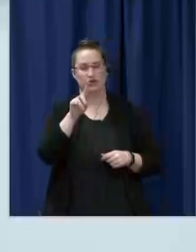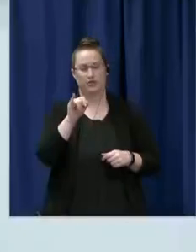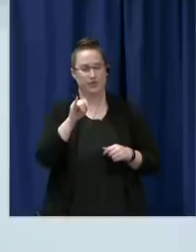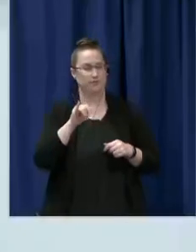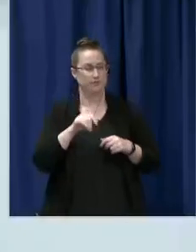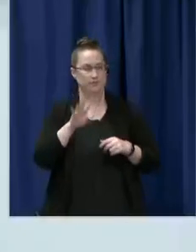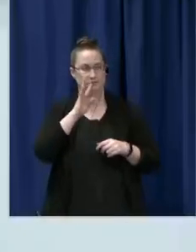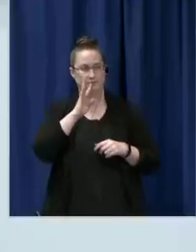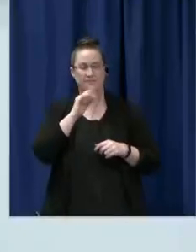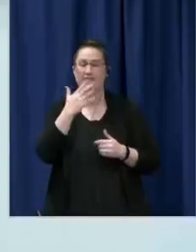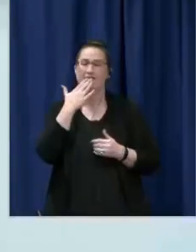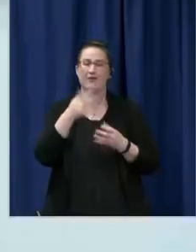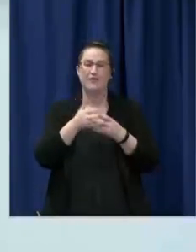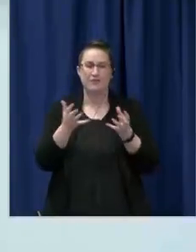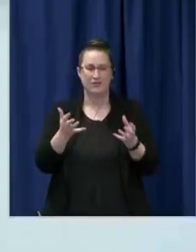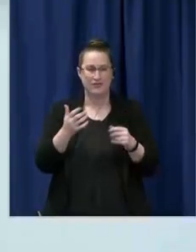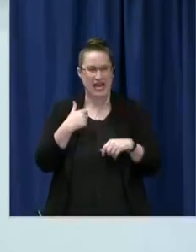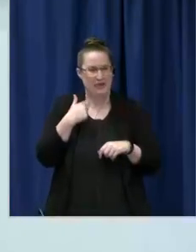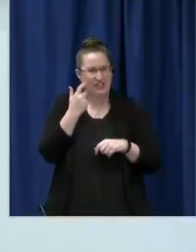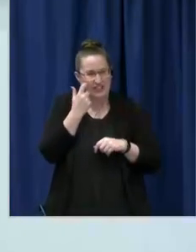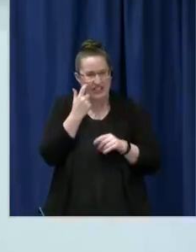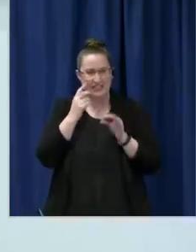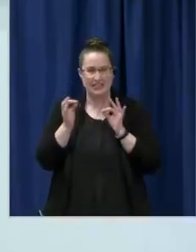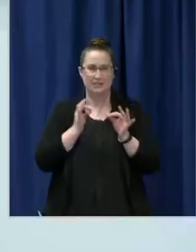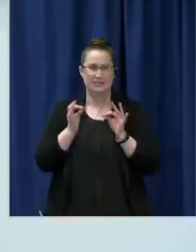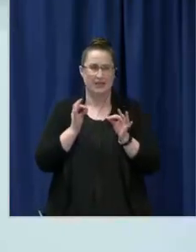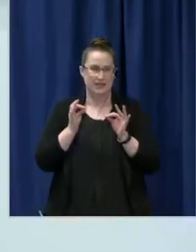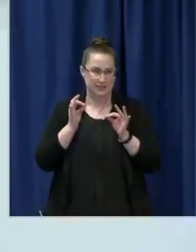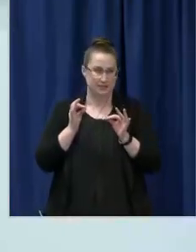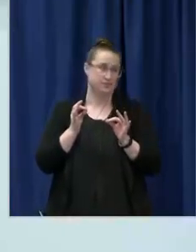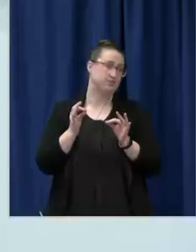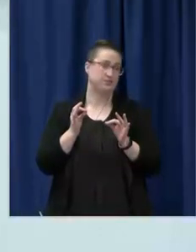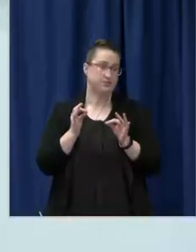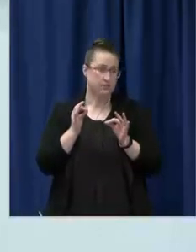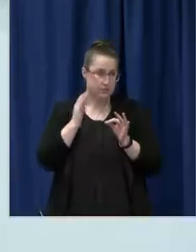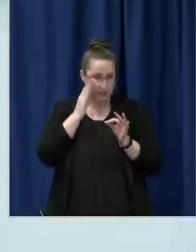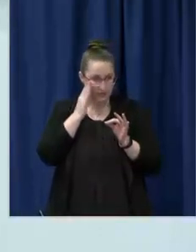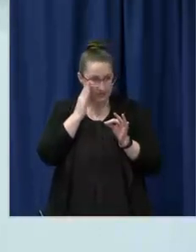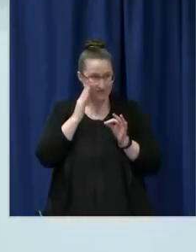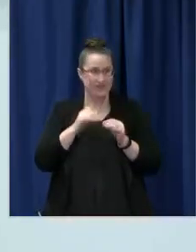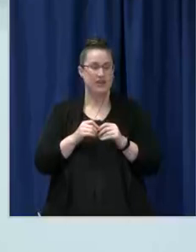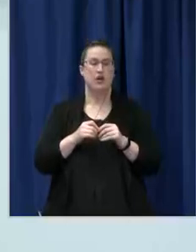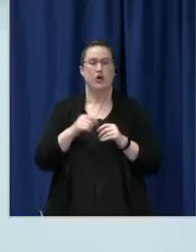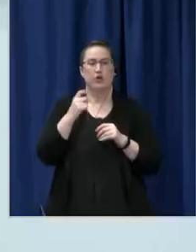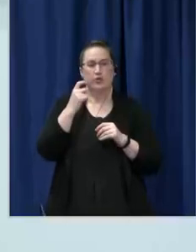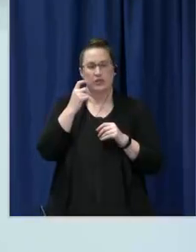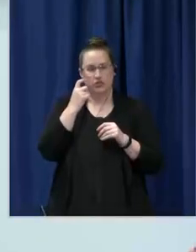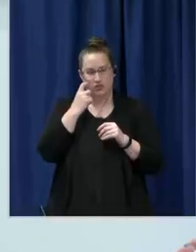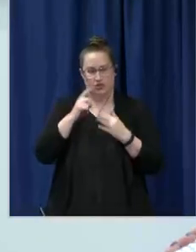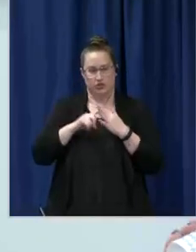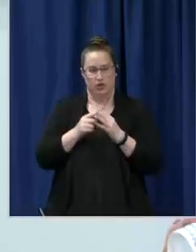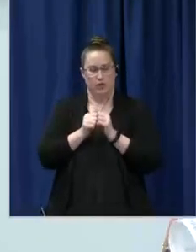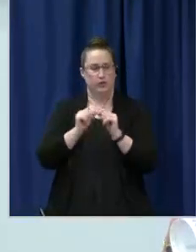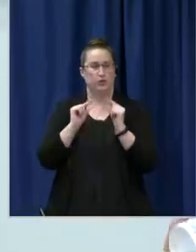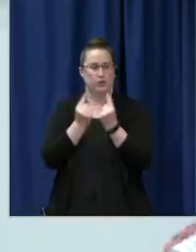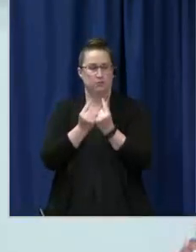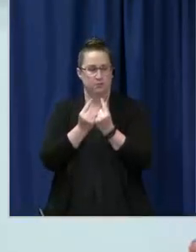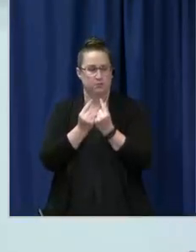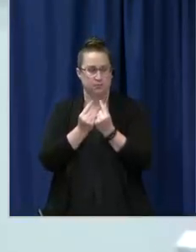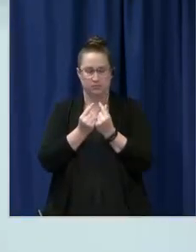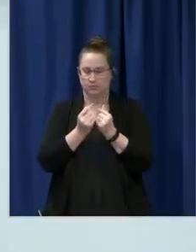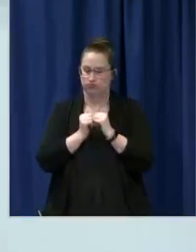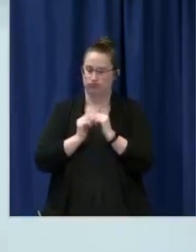Yes, thank you very much. I was just explaining that this is, we've just recently started with this group. And so